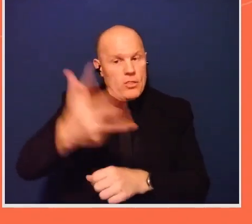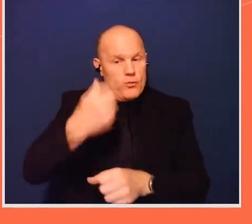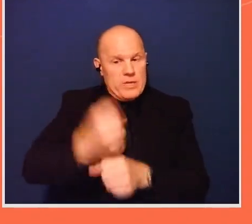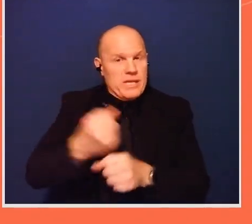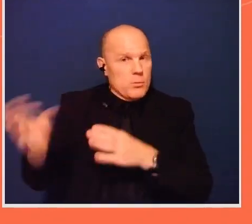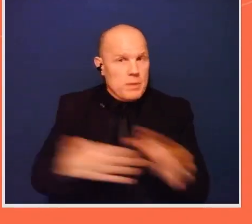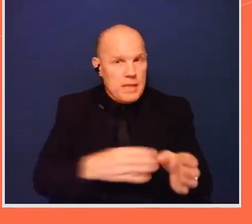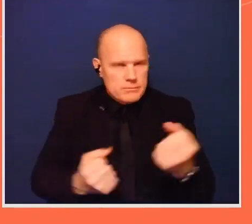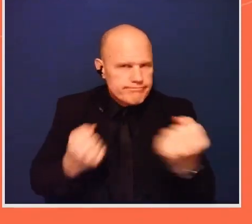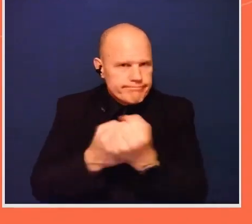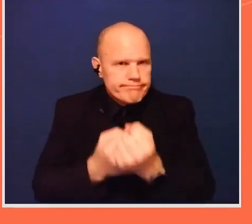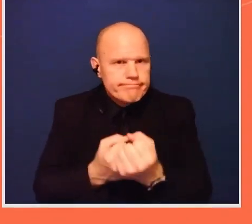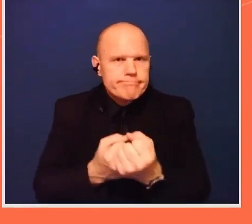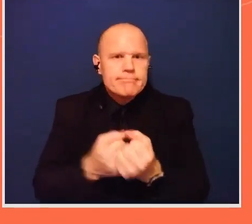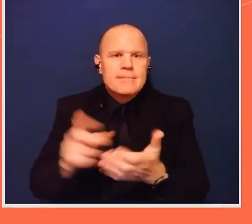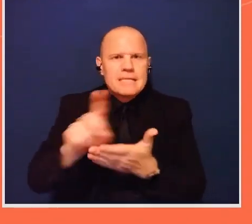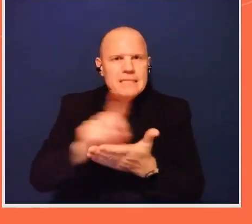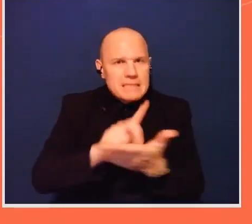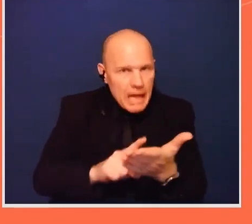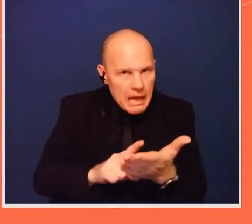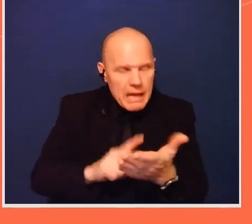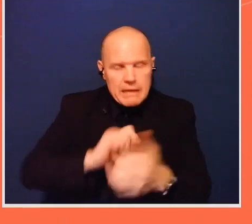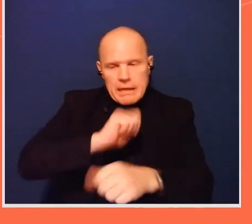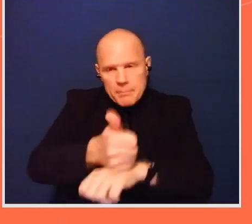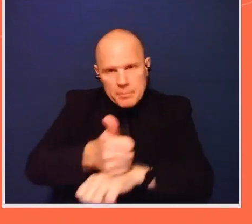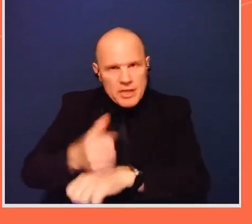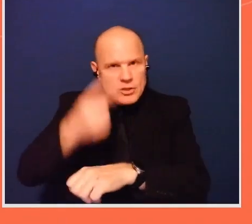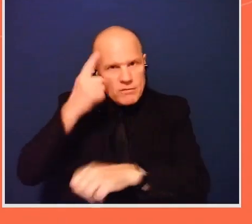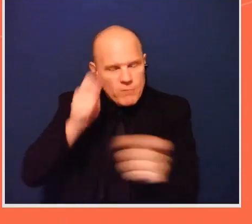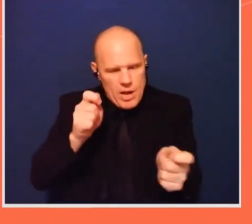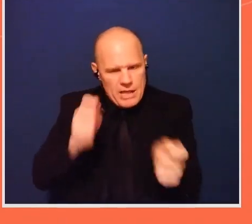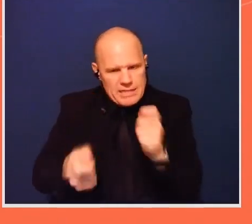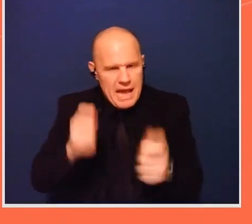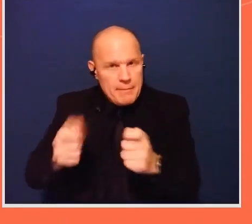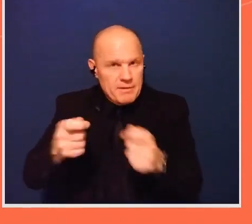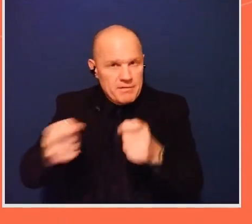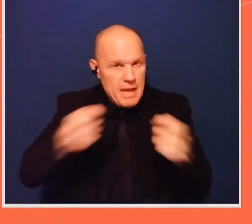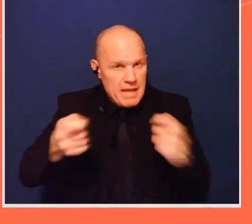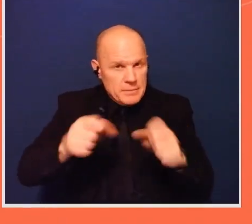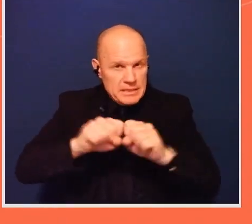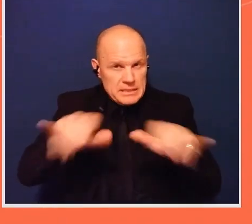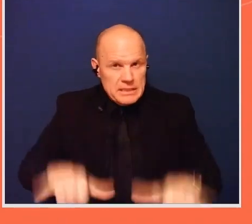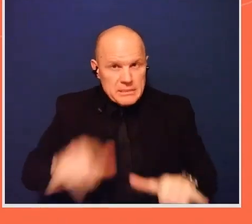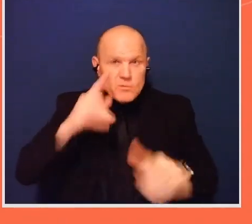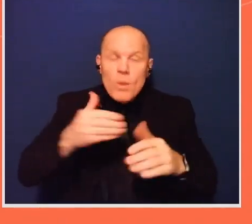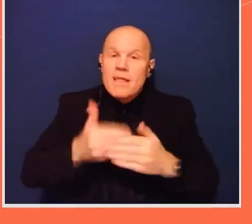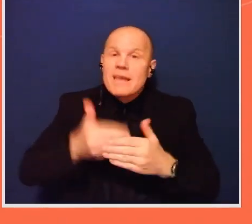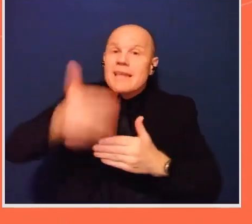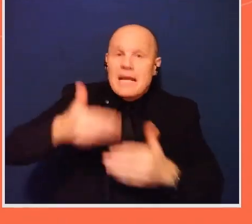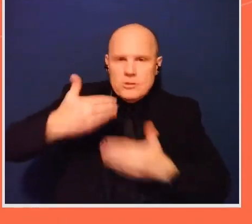creating marine protected areas and strengthening maritime security,